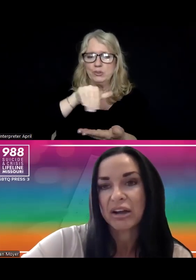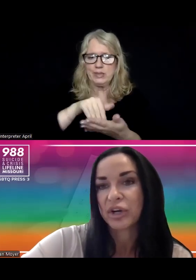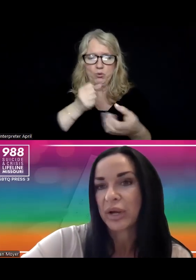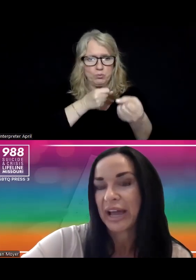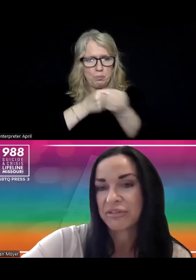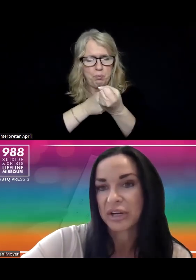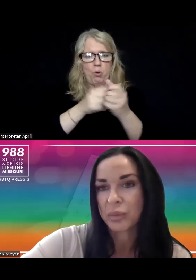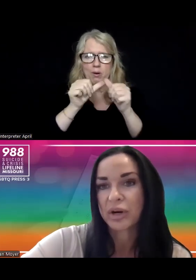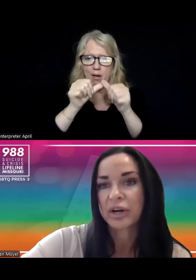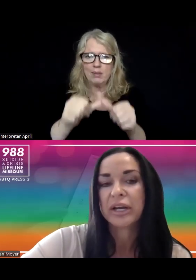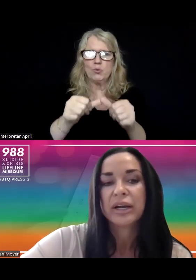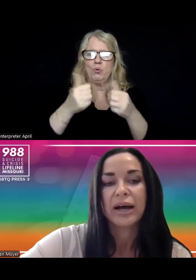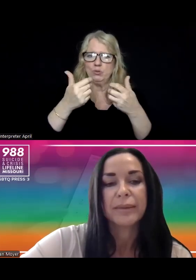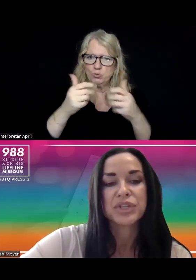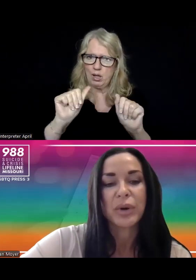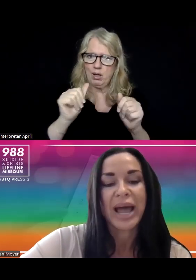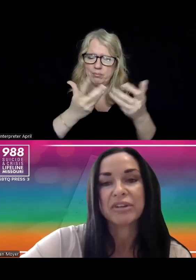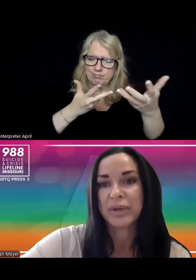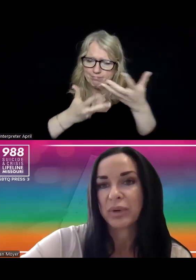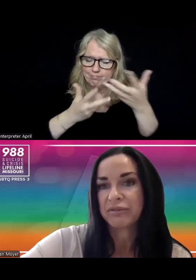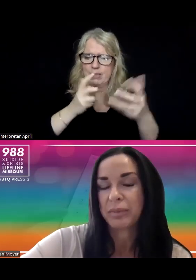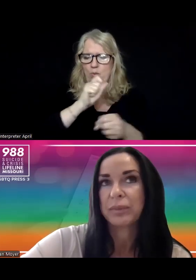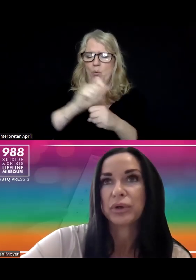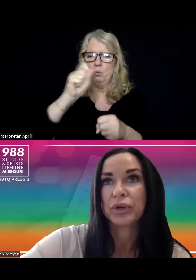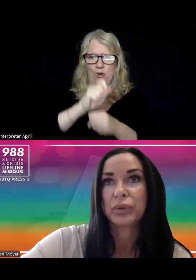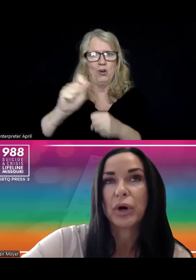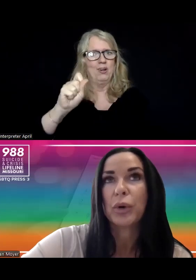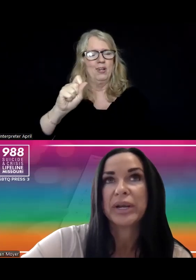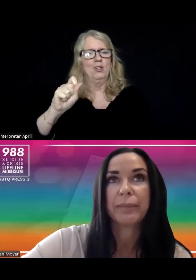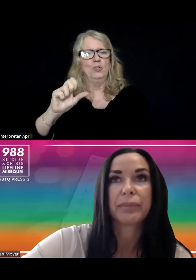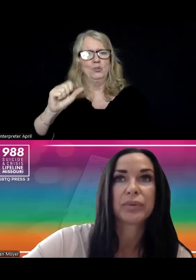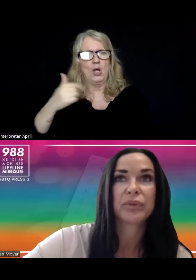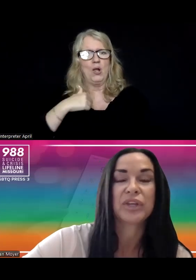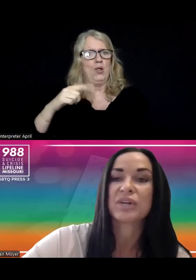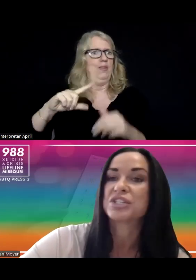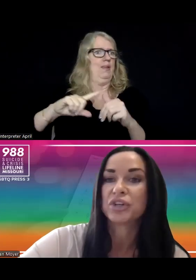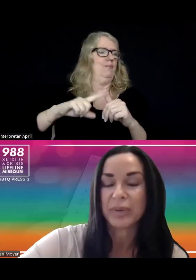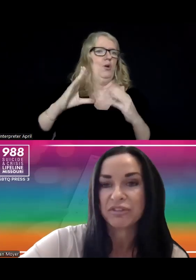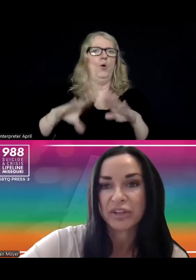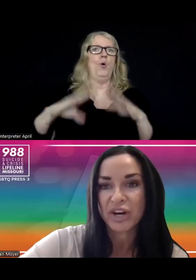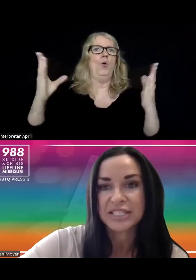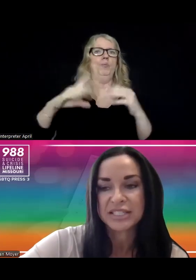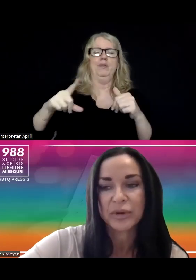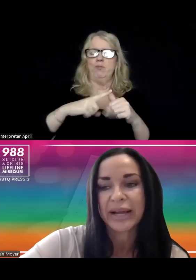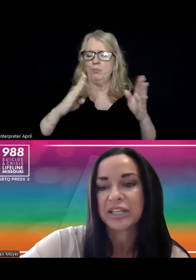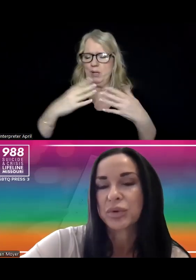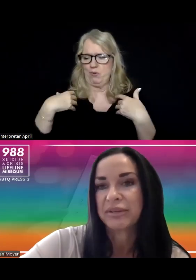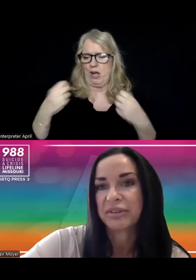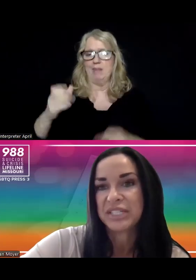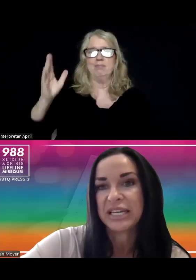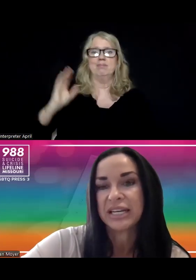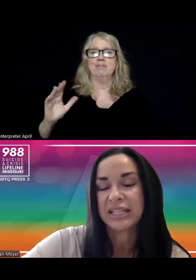that ongoing effort and work. So having been one of the people who opened up the original Behavioral Health Crisis Center back